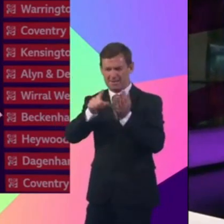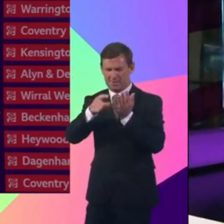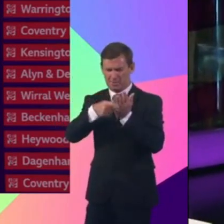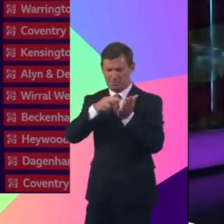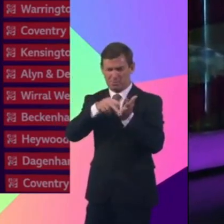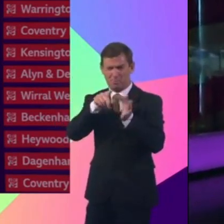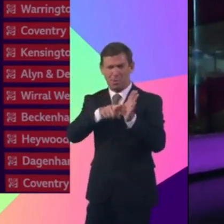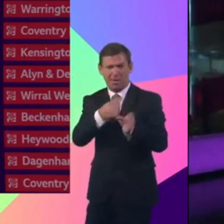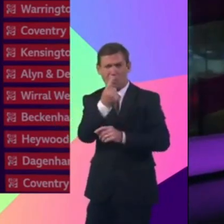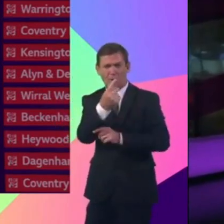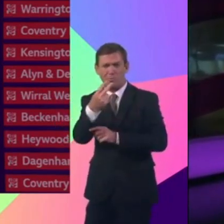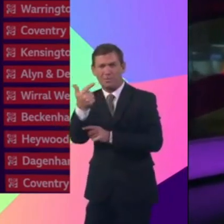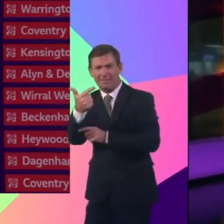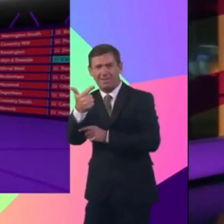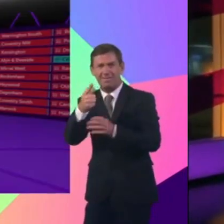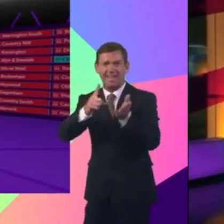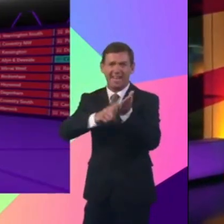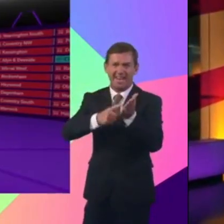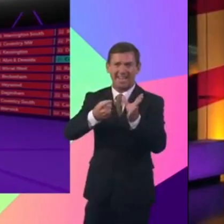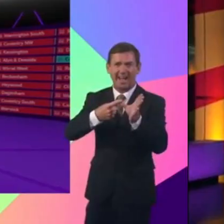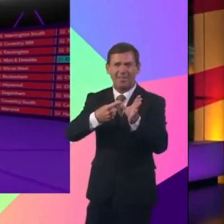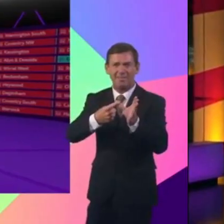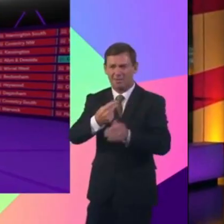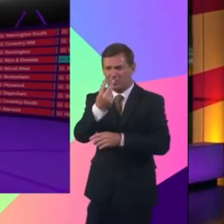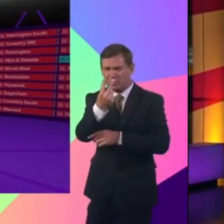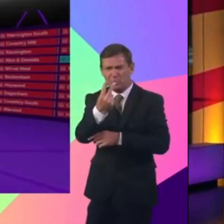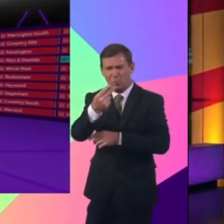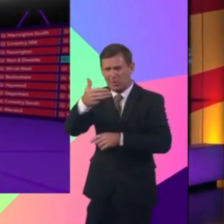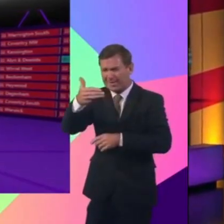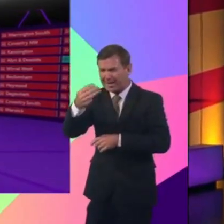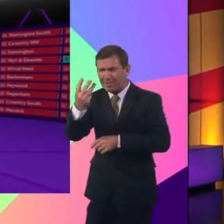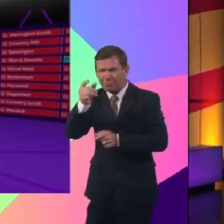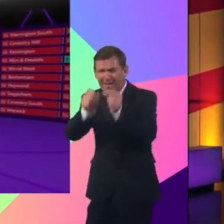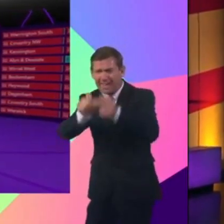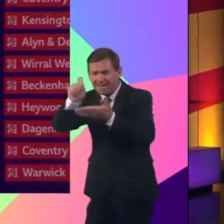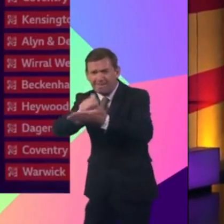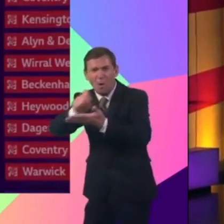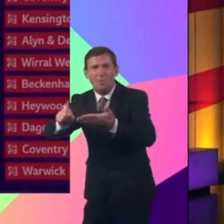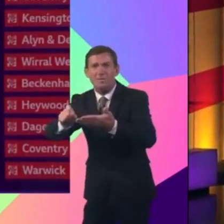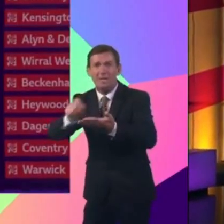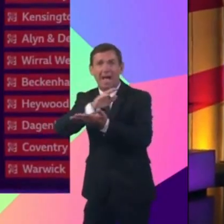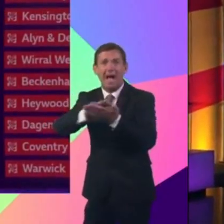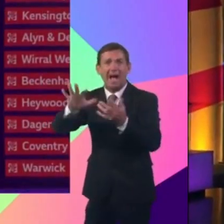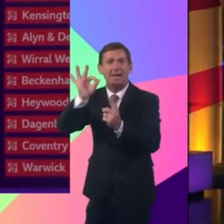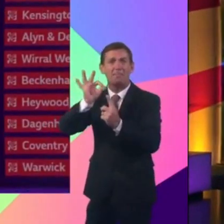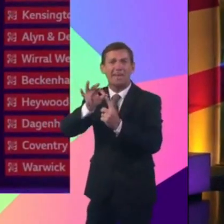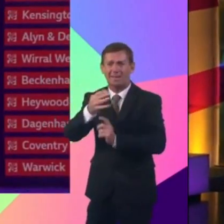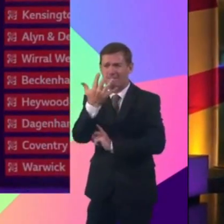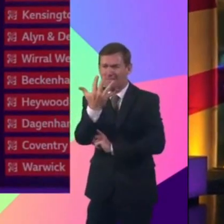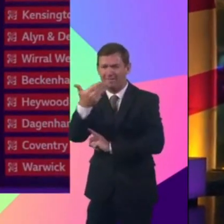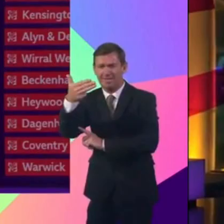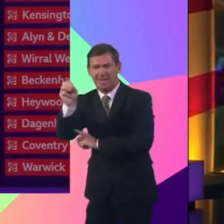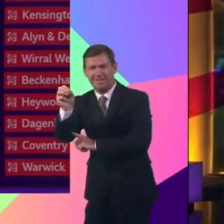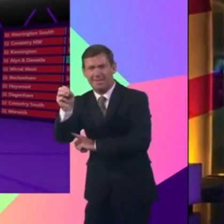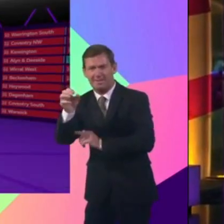during the election. We are still projecting 2 for UKIP, although we know that things are certainly dragging out in down